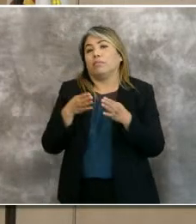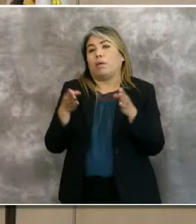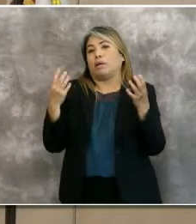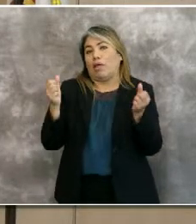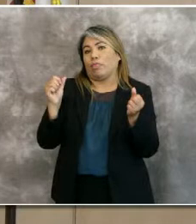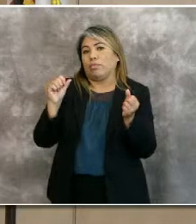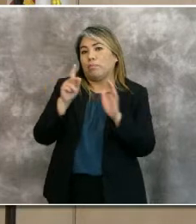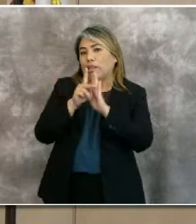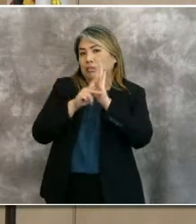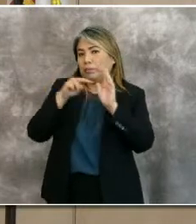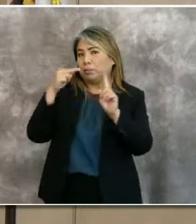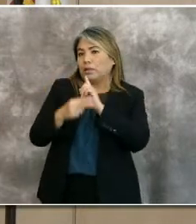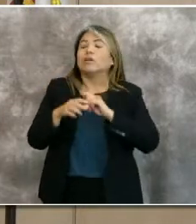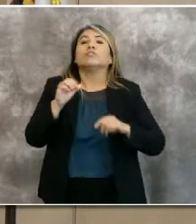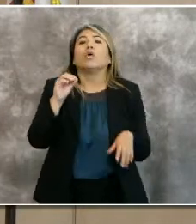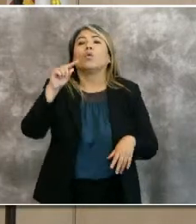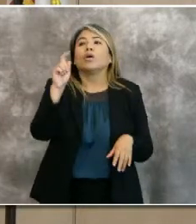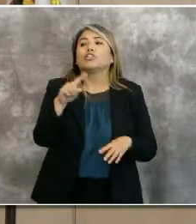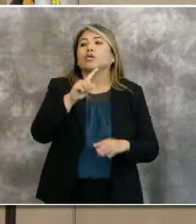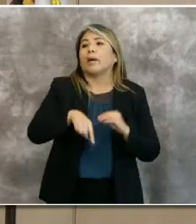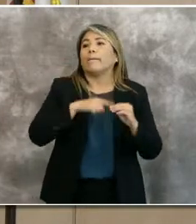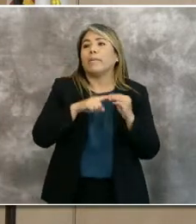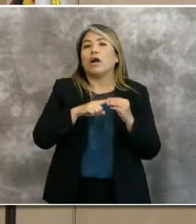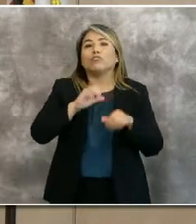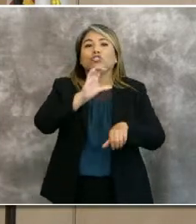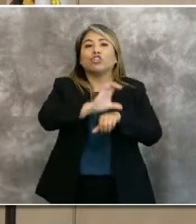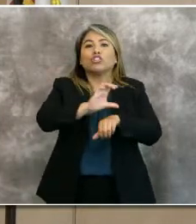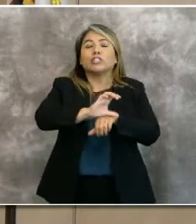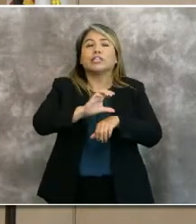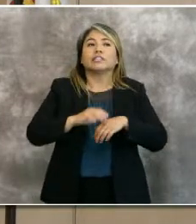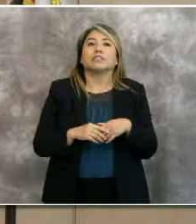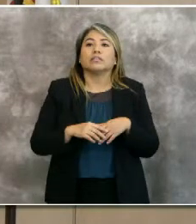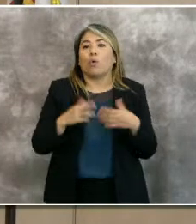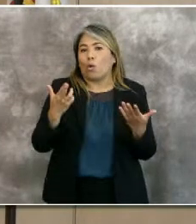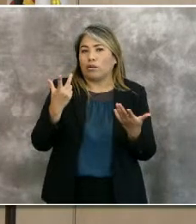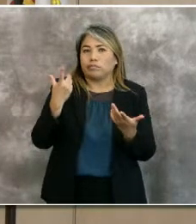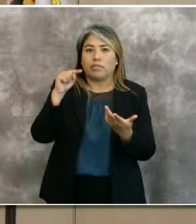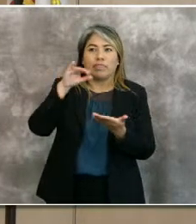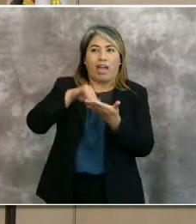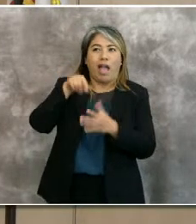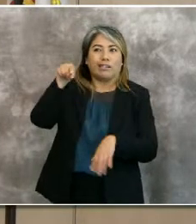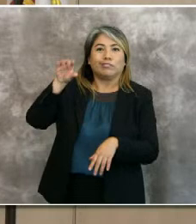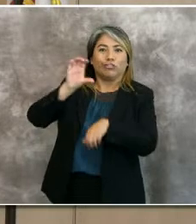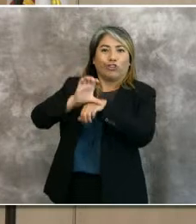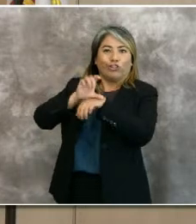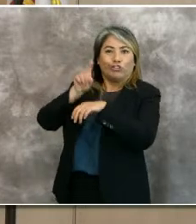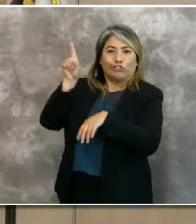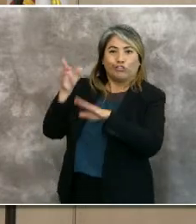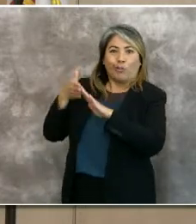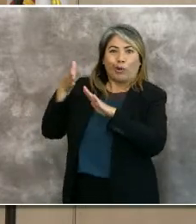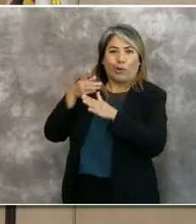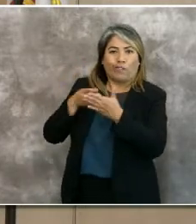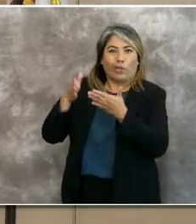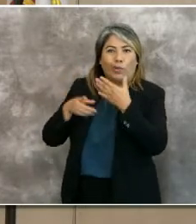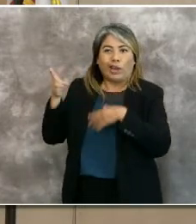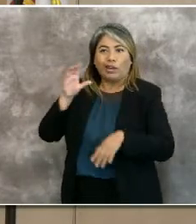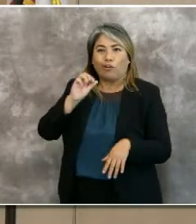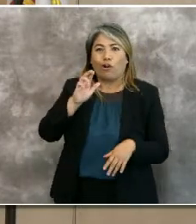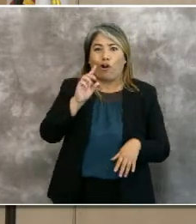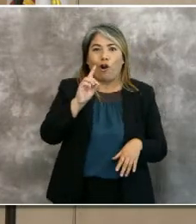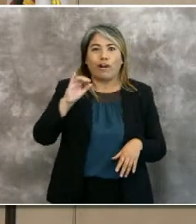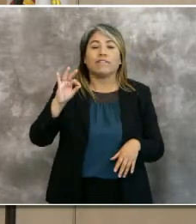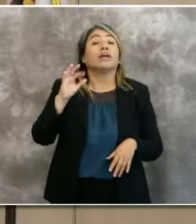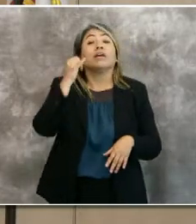perspective. So the question about the churches or a particular church operating over the weekend, if